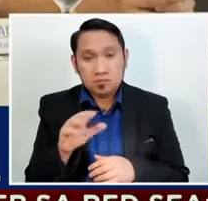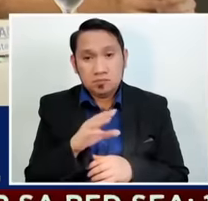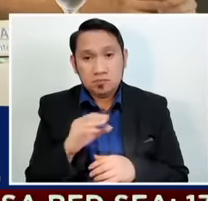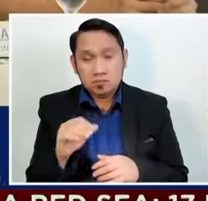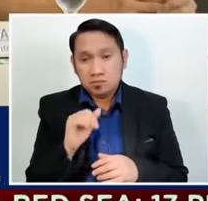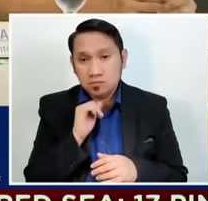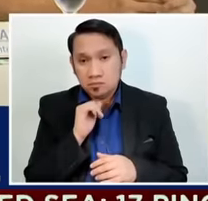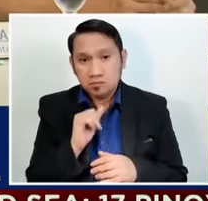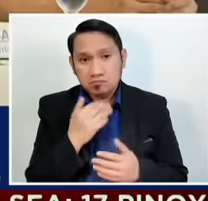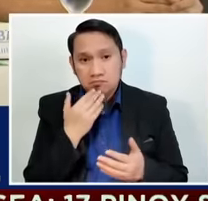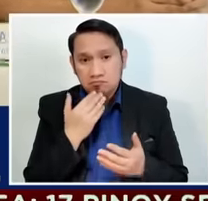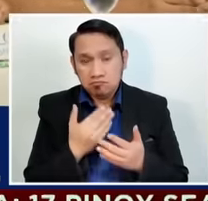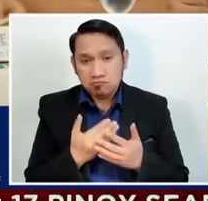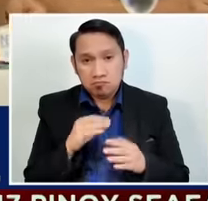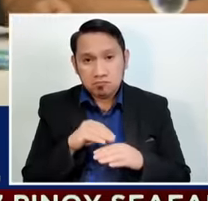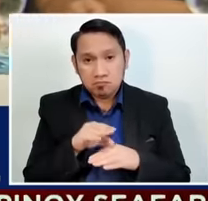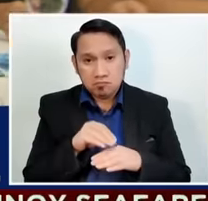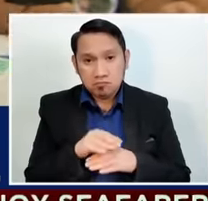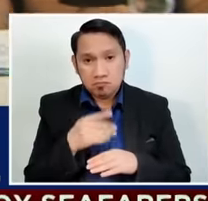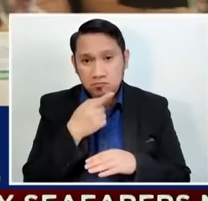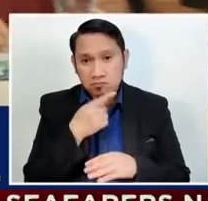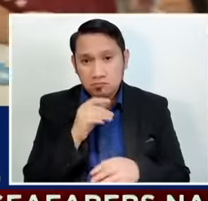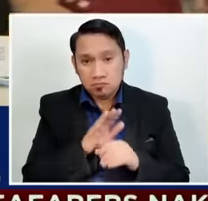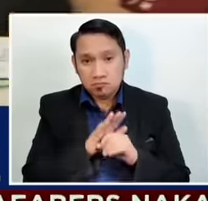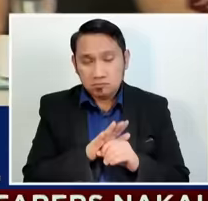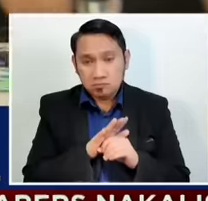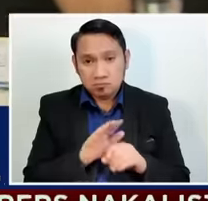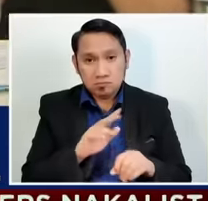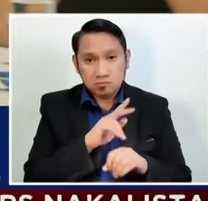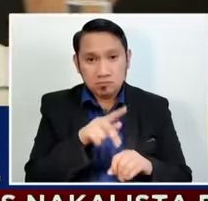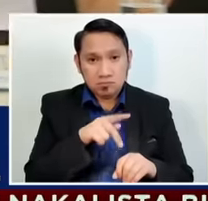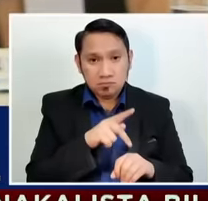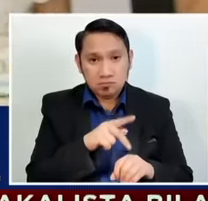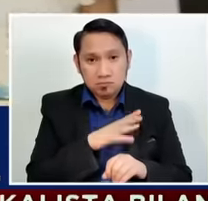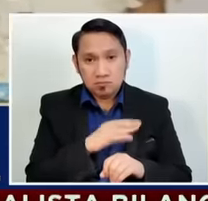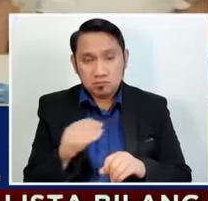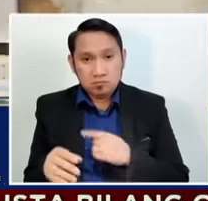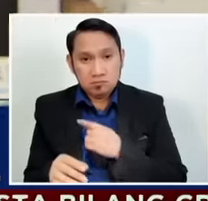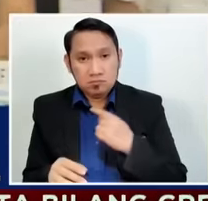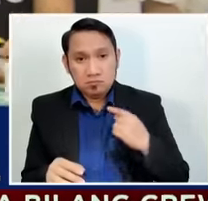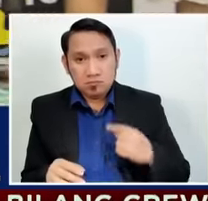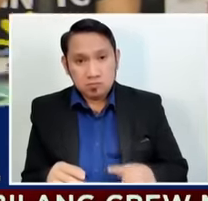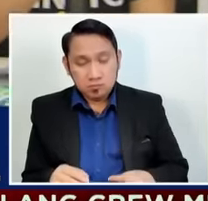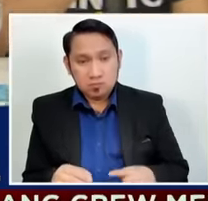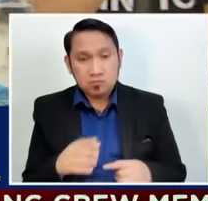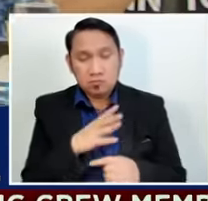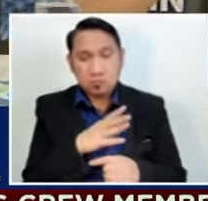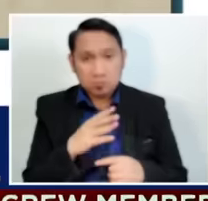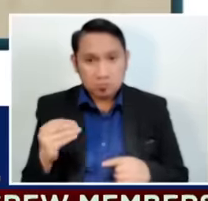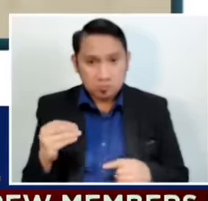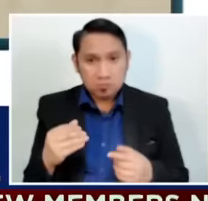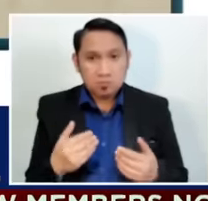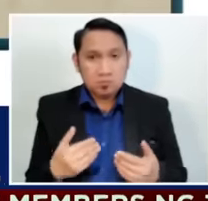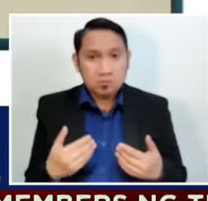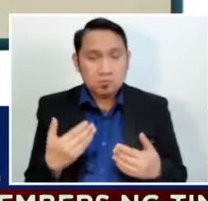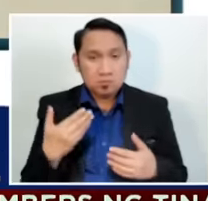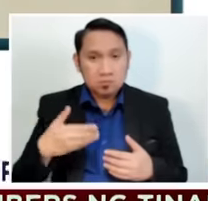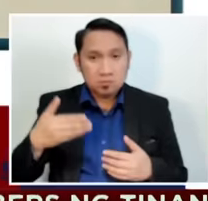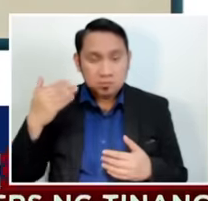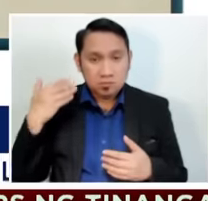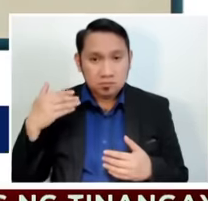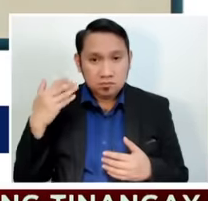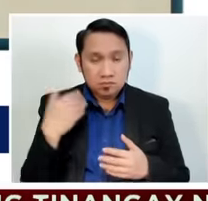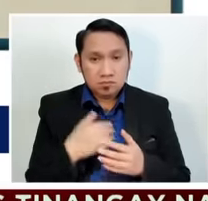plano. Given the heightened tensions between the Philippines and China, and given that in the past Aurora